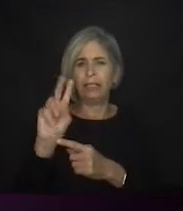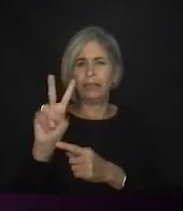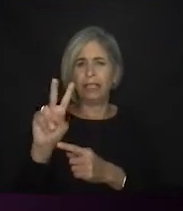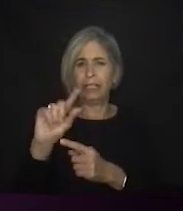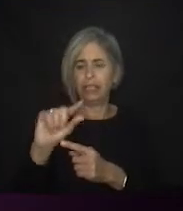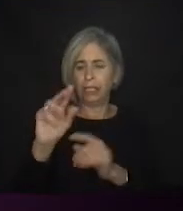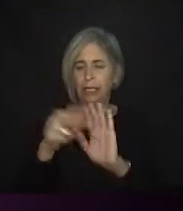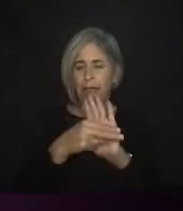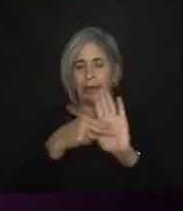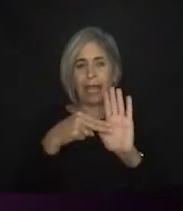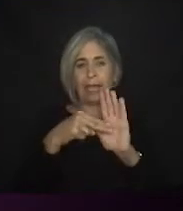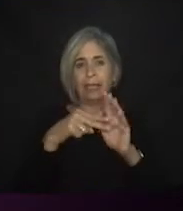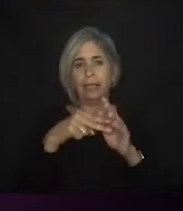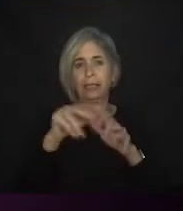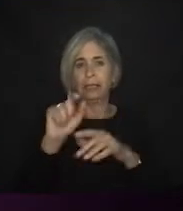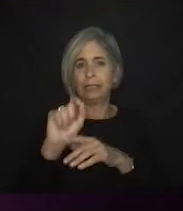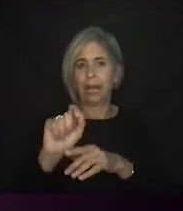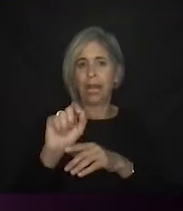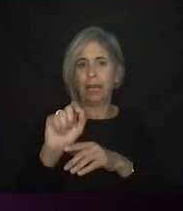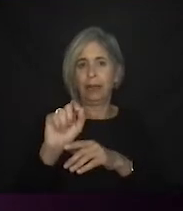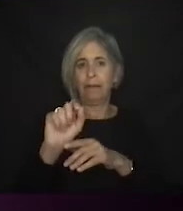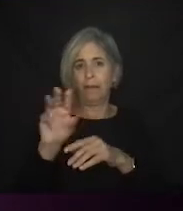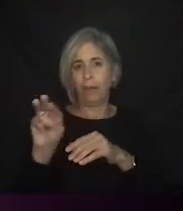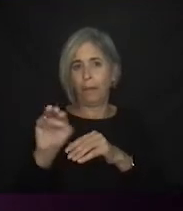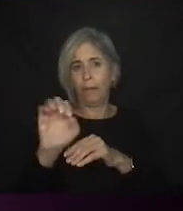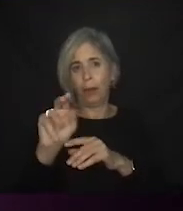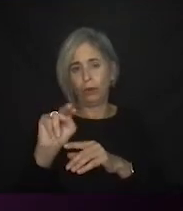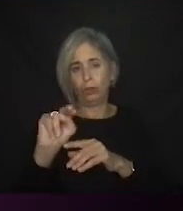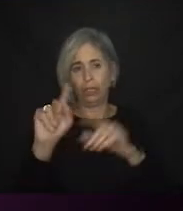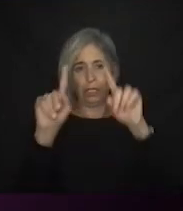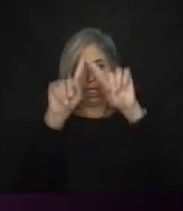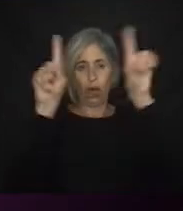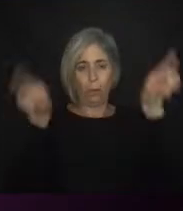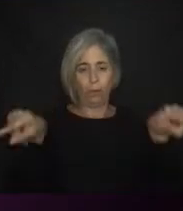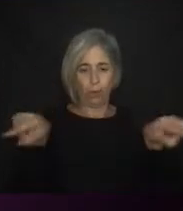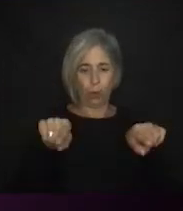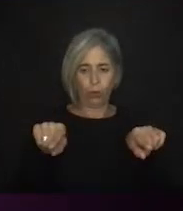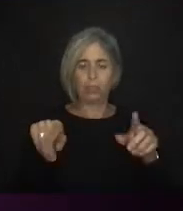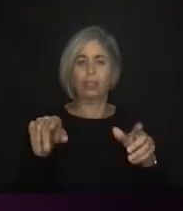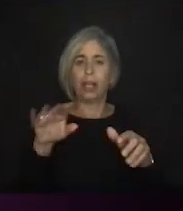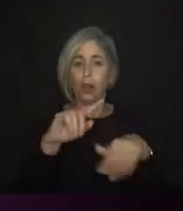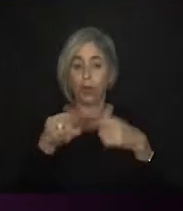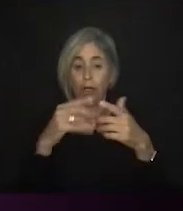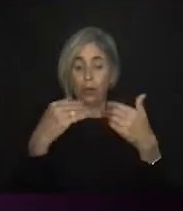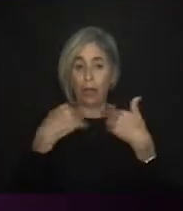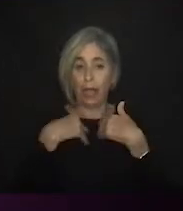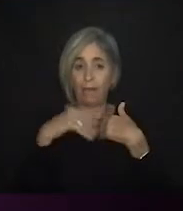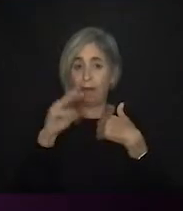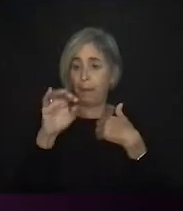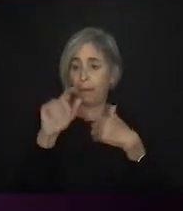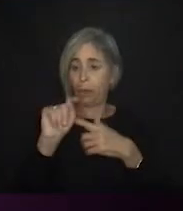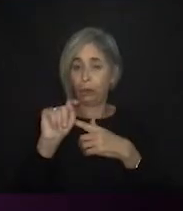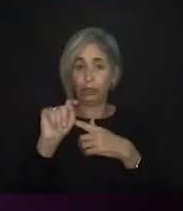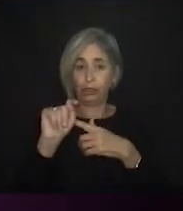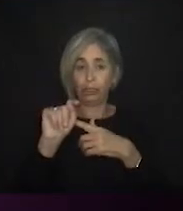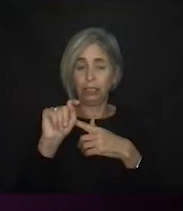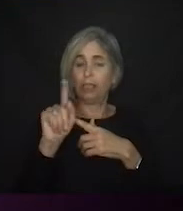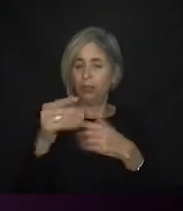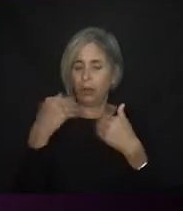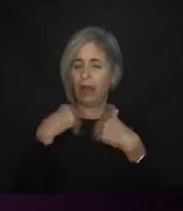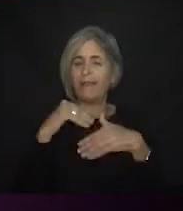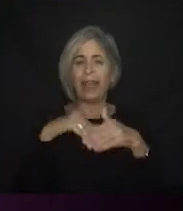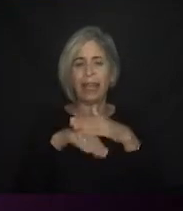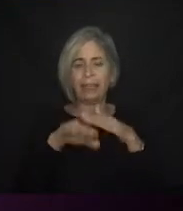and add motion dot to the front of it on the opening and closing tag. Once you have a motion component, you